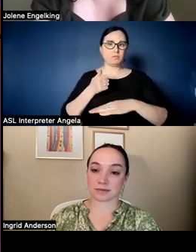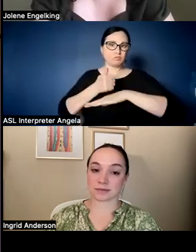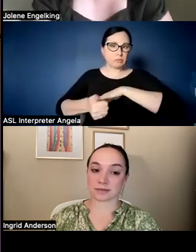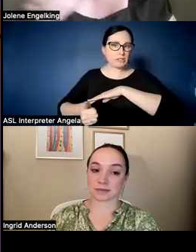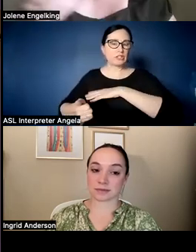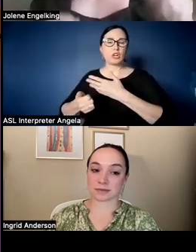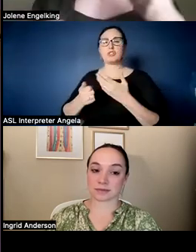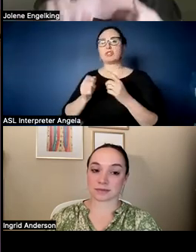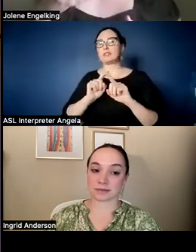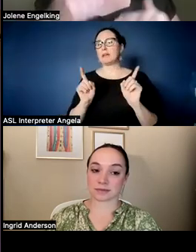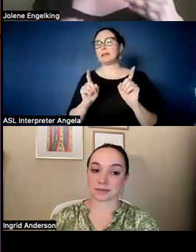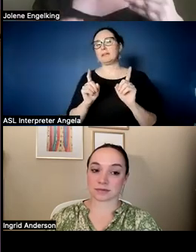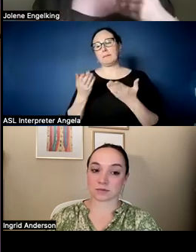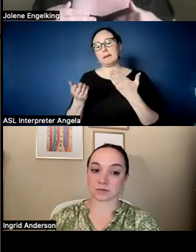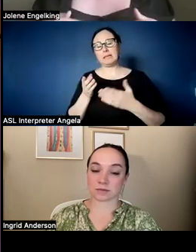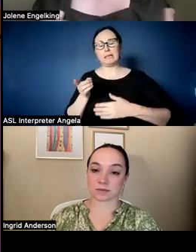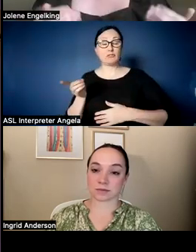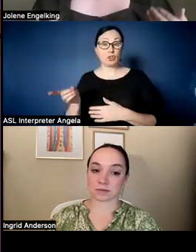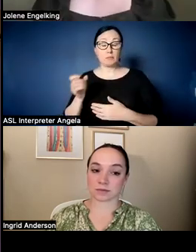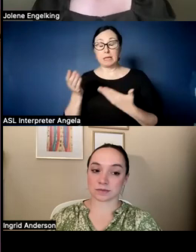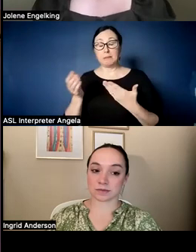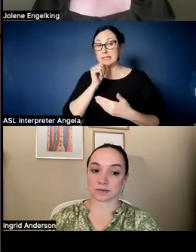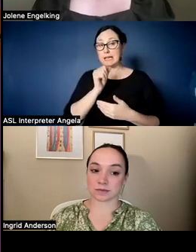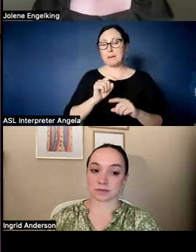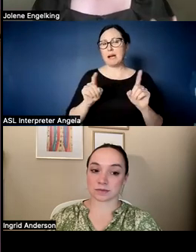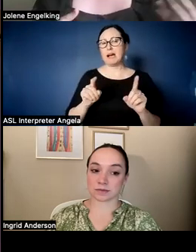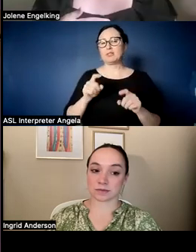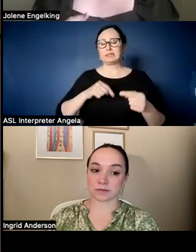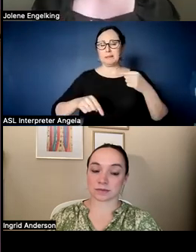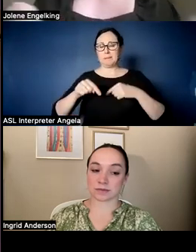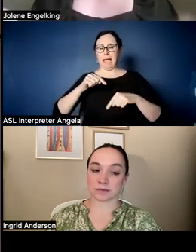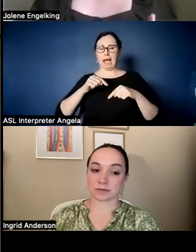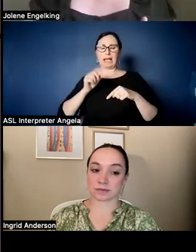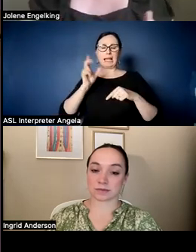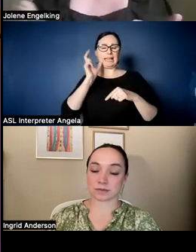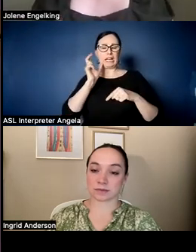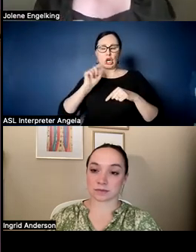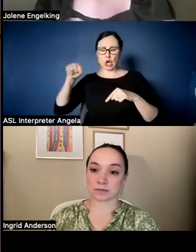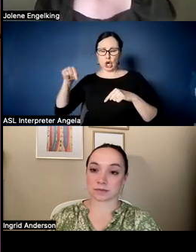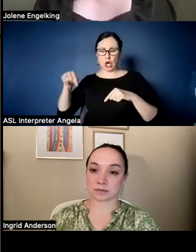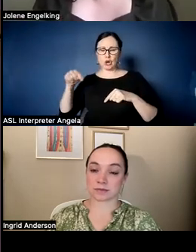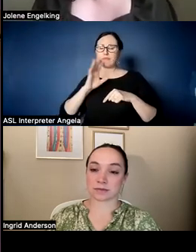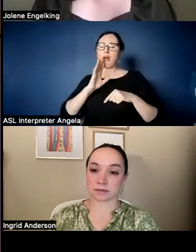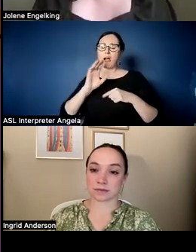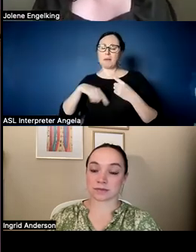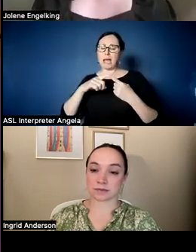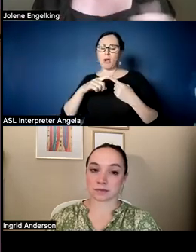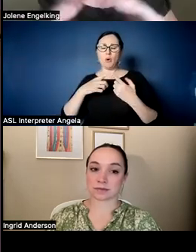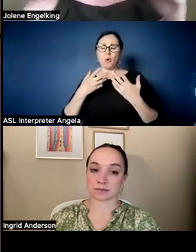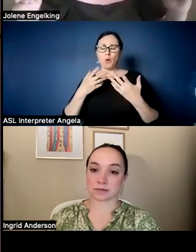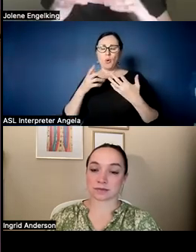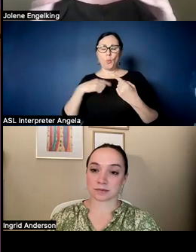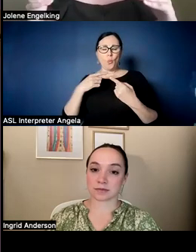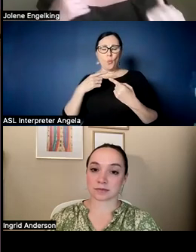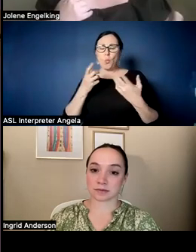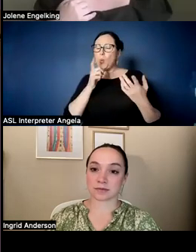And so just in hearing her, step back and talk about who she was accountable to and what lens she was entering into when she was making her decisions, doesn't mean that